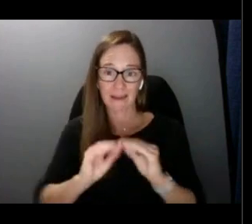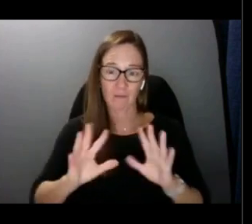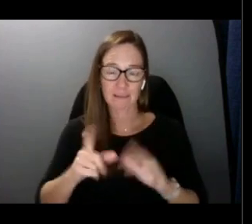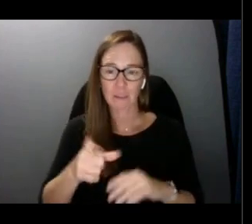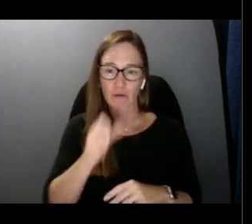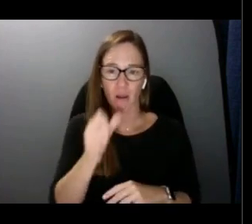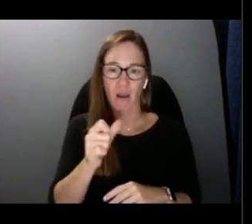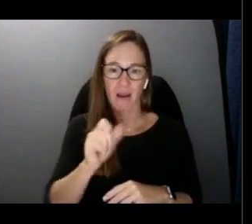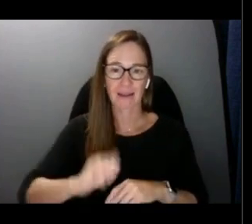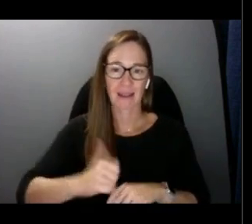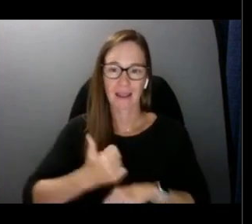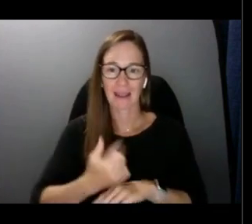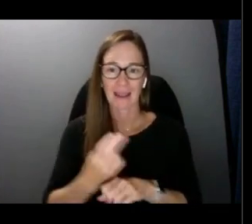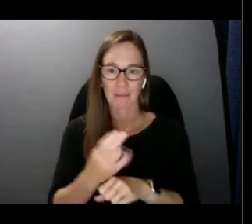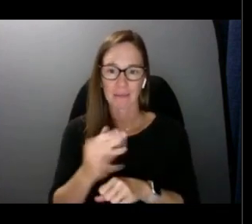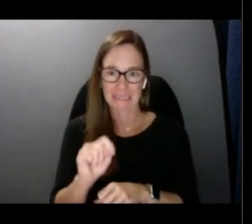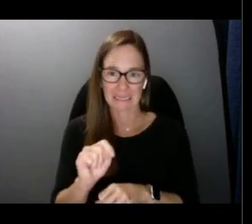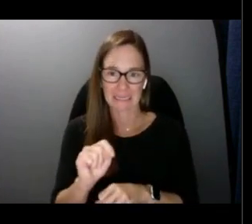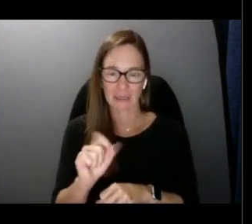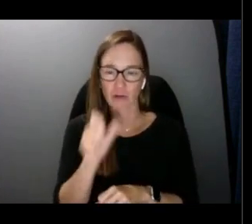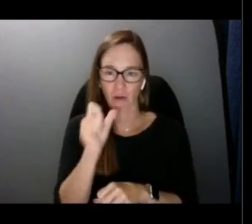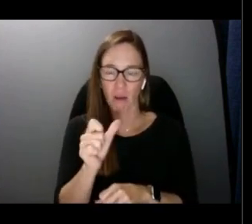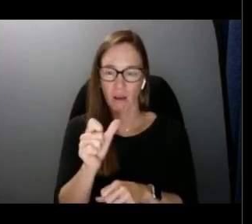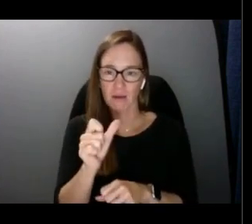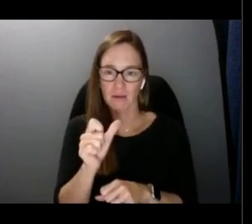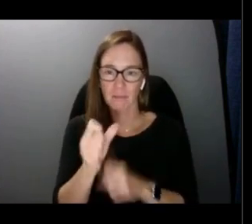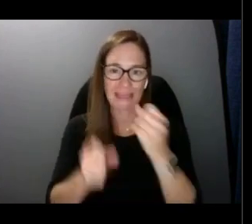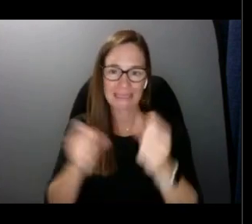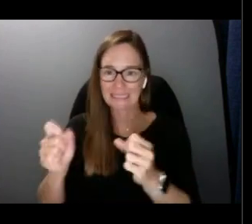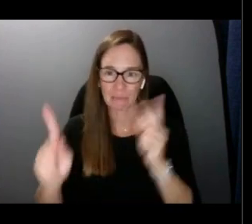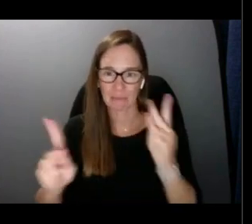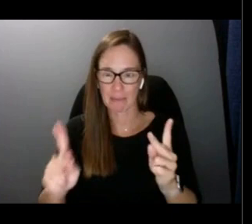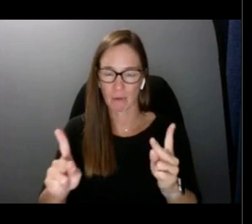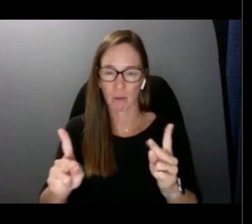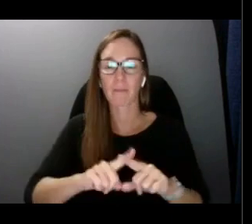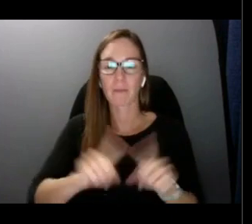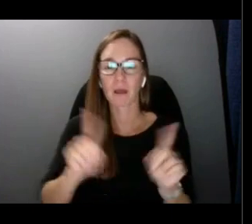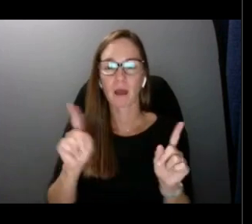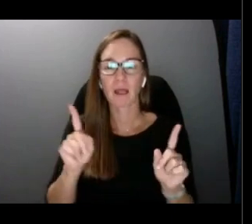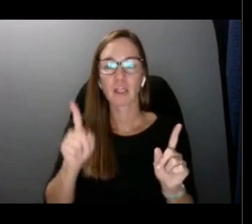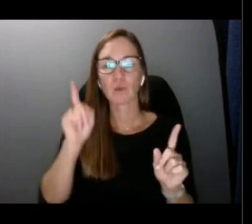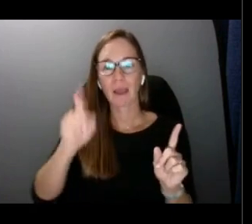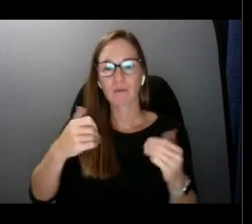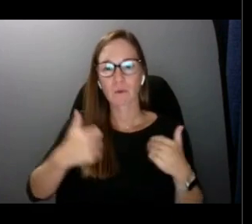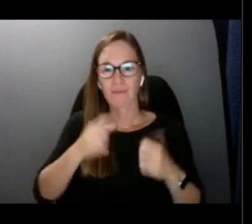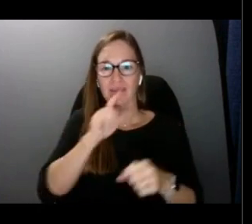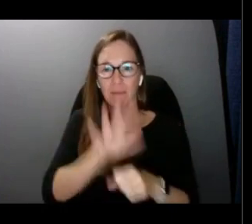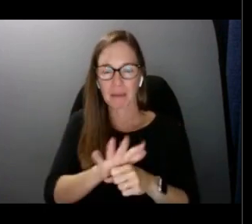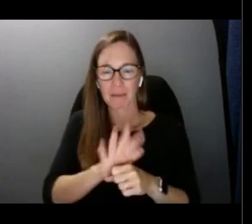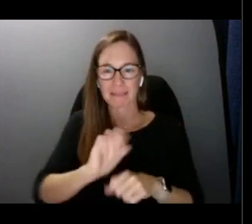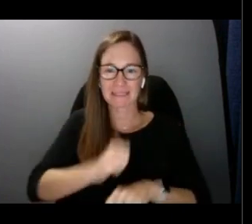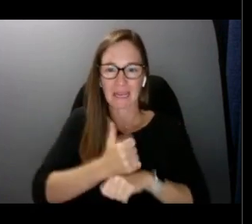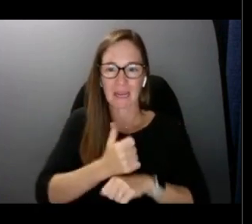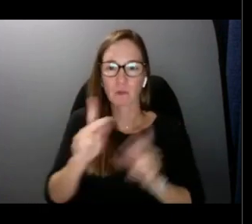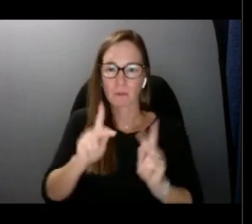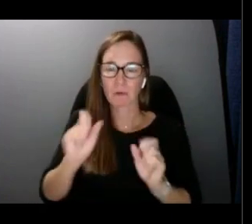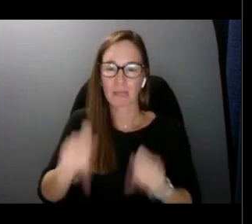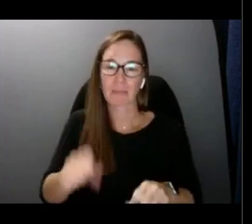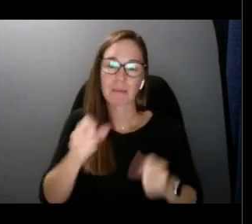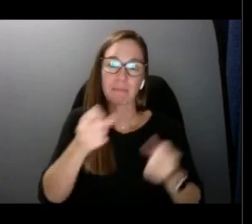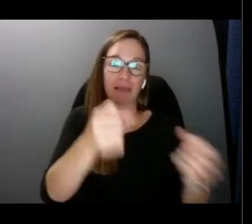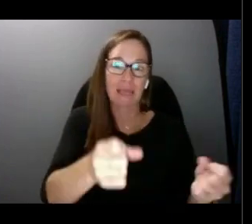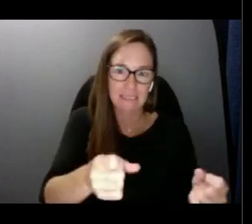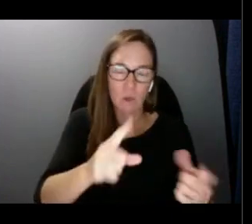not implementing it and you're not going to be placing people, but you need to have the commitments lined up where people could be placed once